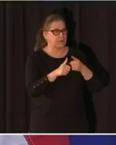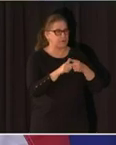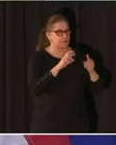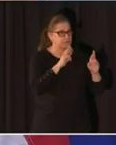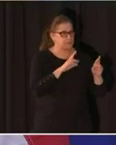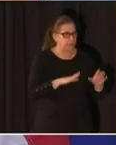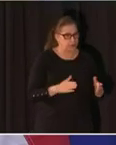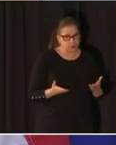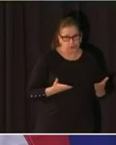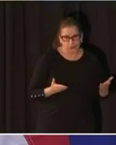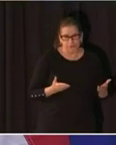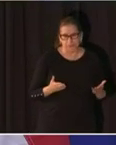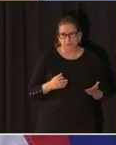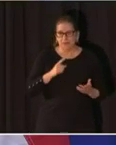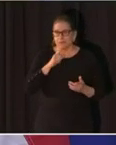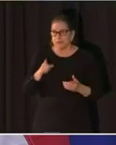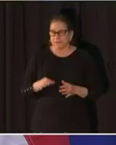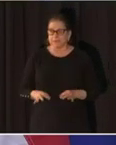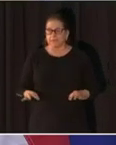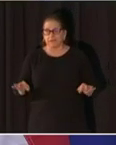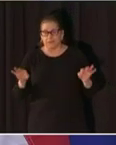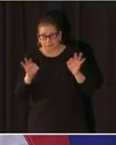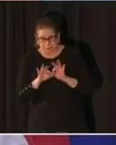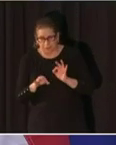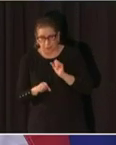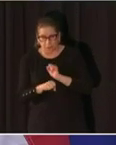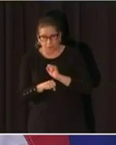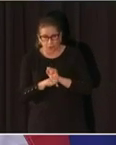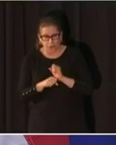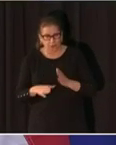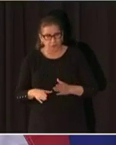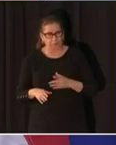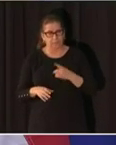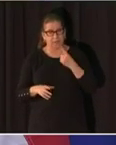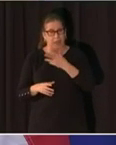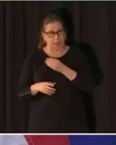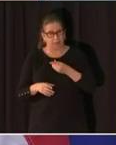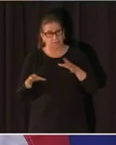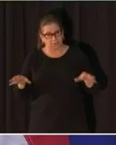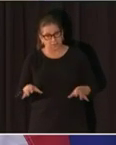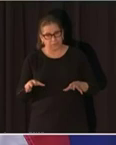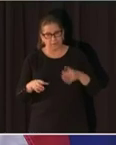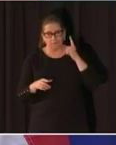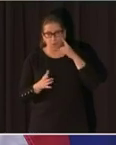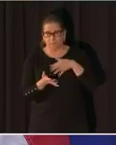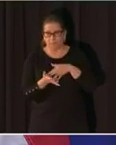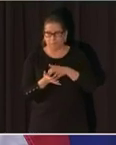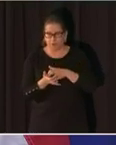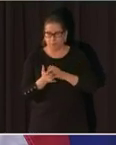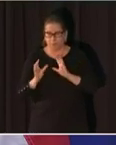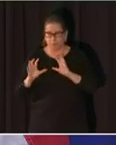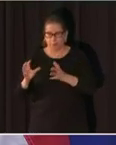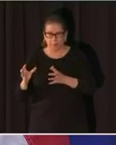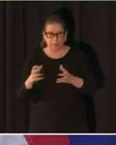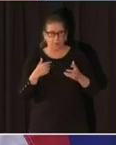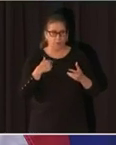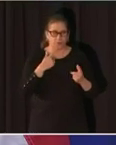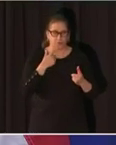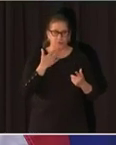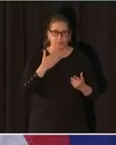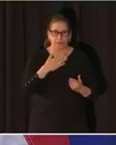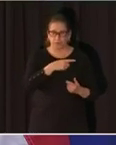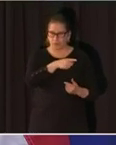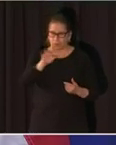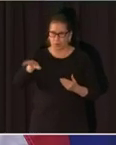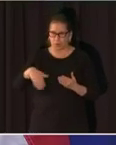essential services to vulnerable people in Washington, D.C. And I want to thank them for all that they're doing each and every day to